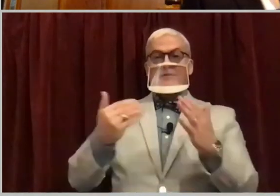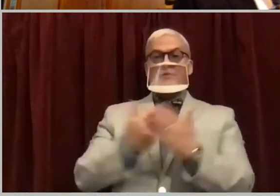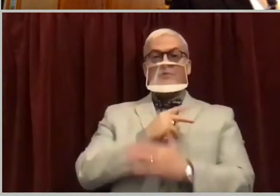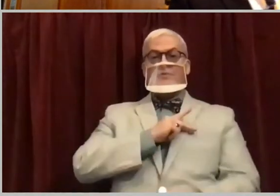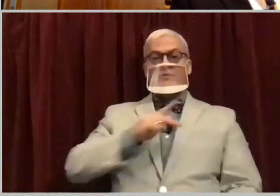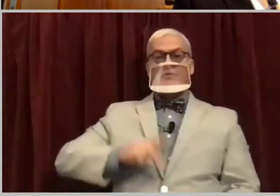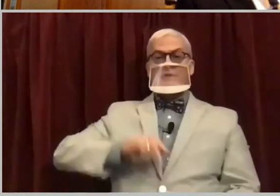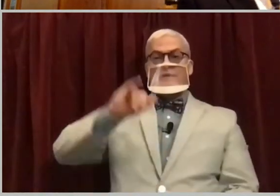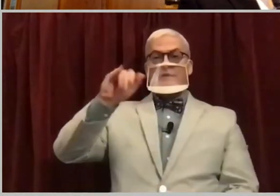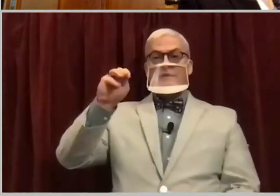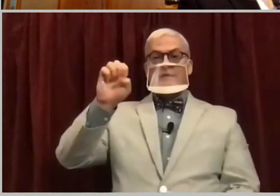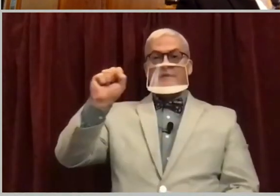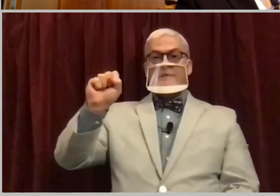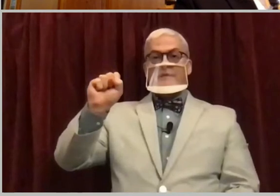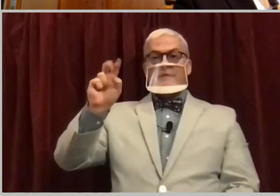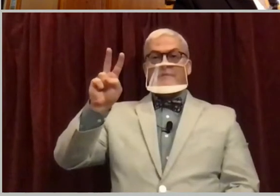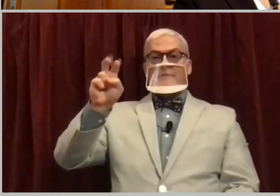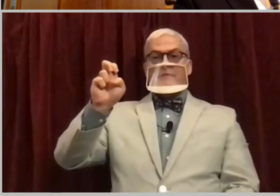chapter 14, verse